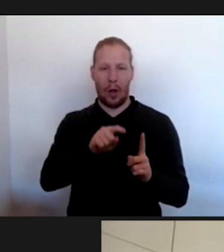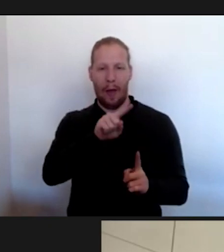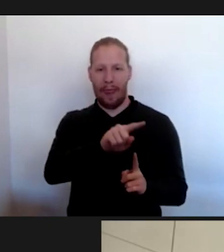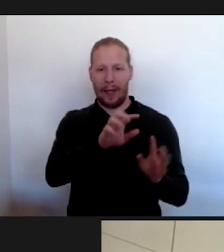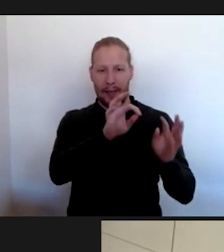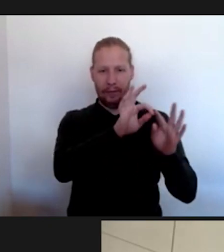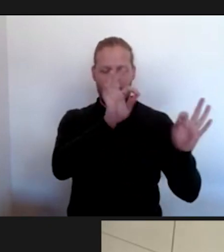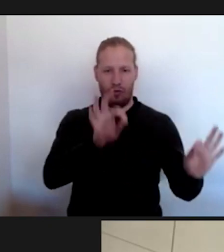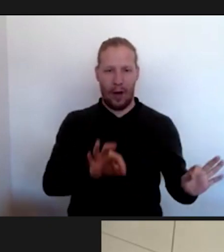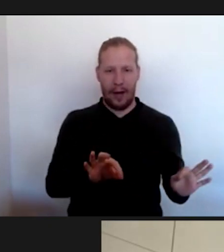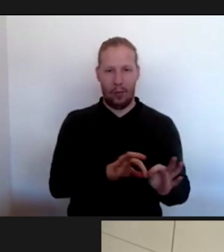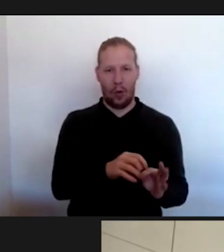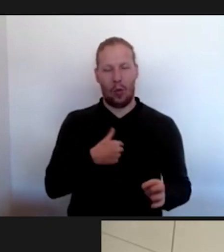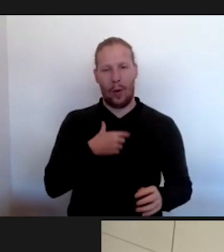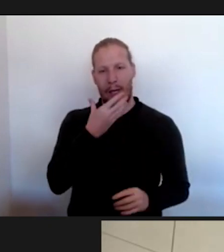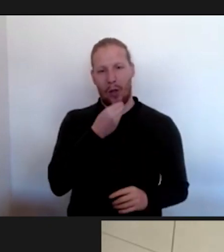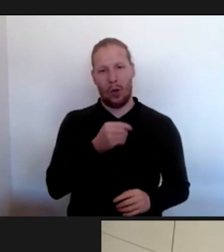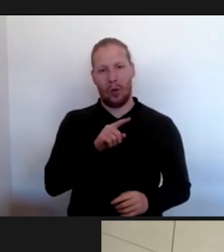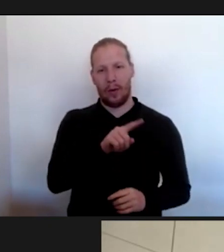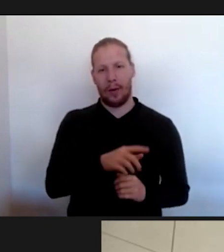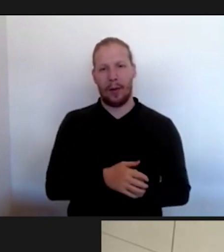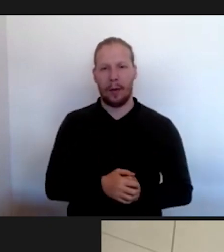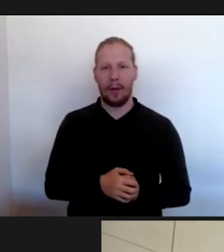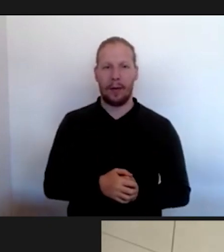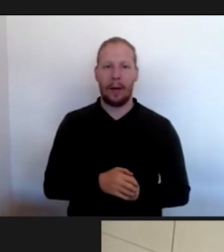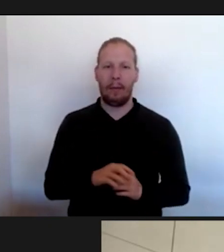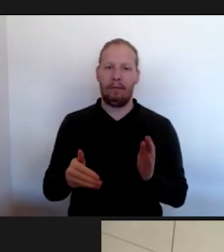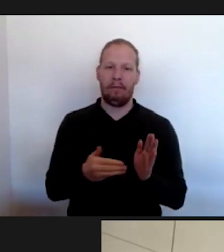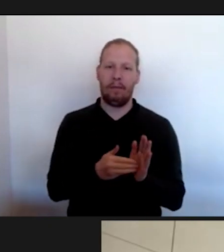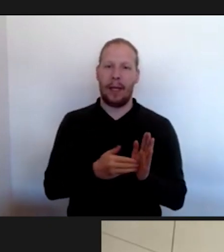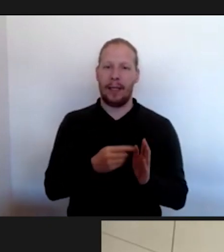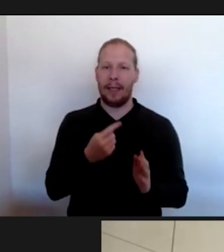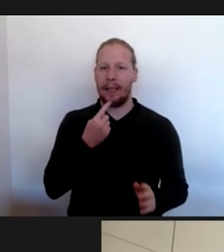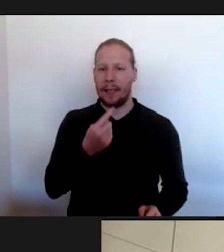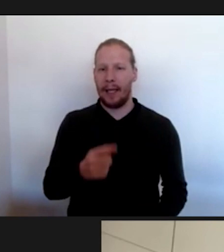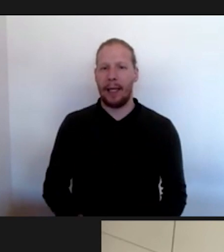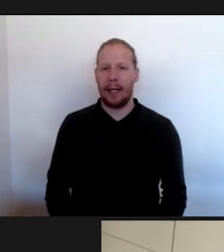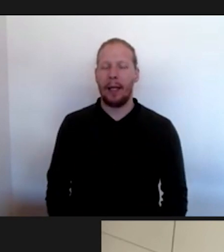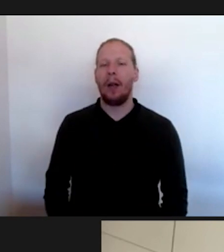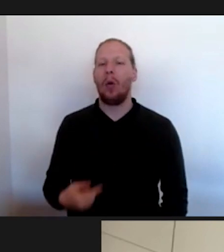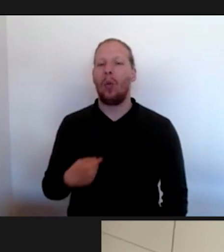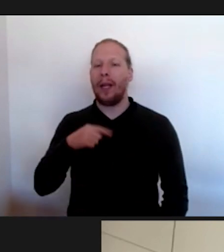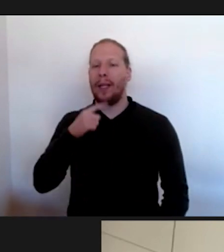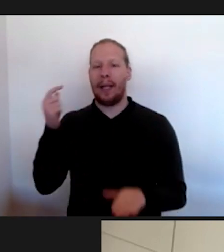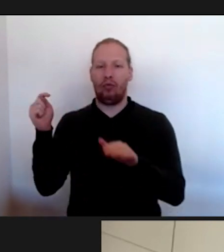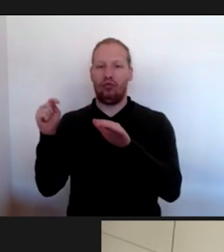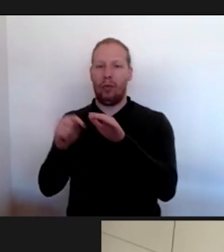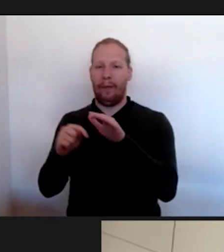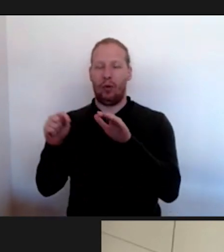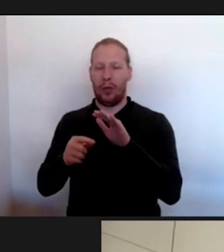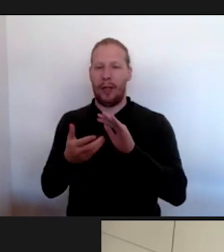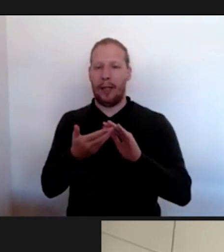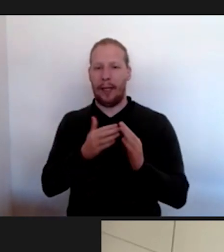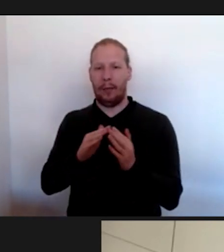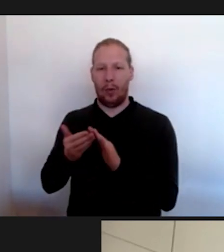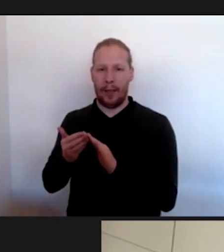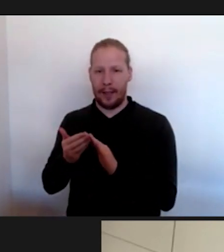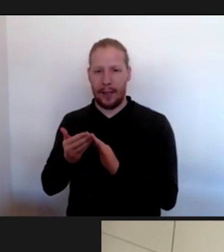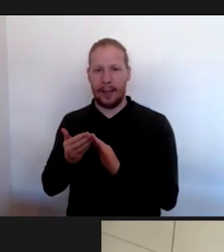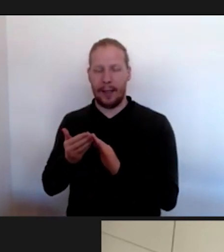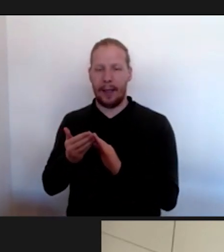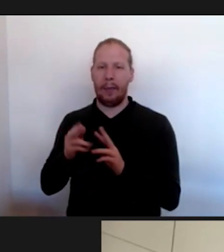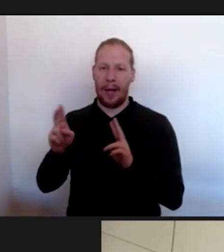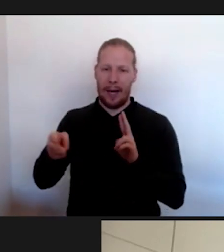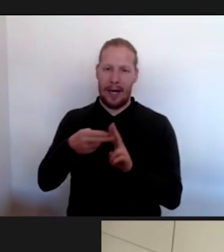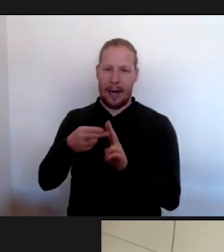we utilize, because even if, like Martin said, even if we call about refugee, we say refugee communities are diverse in many ways.